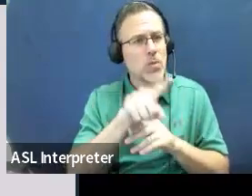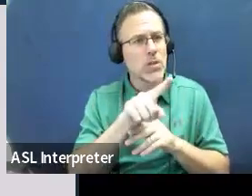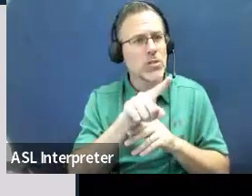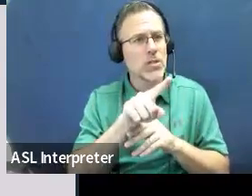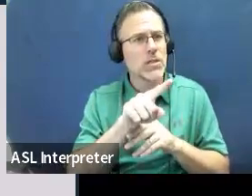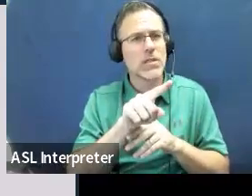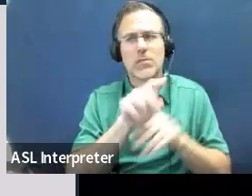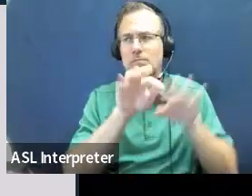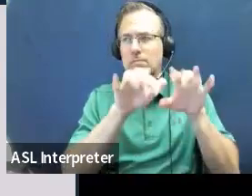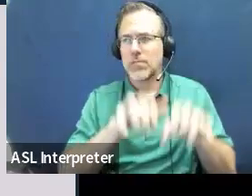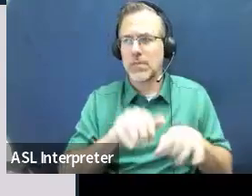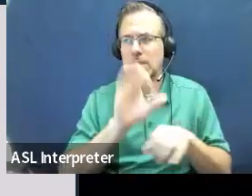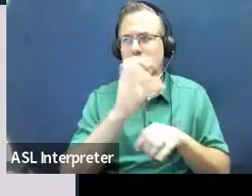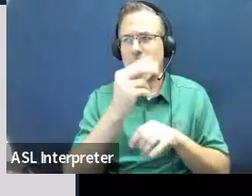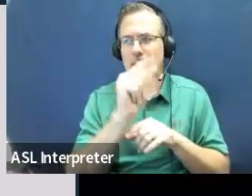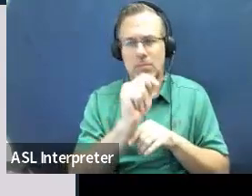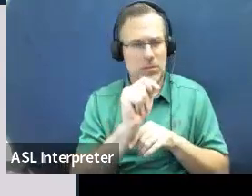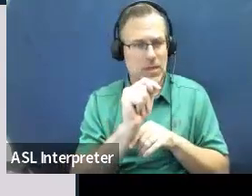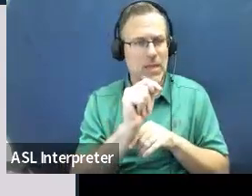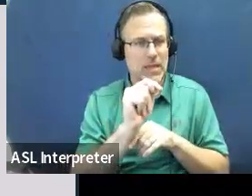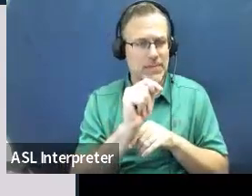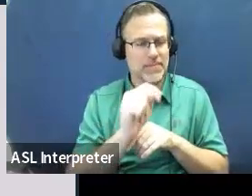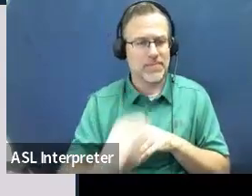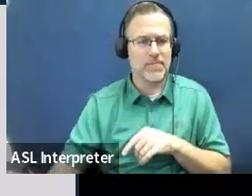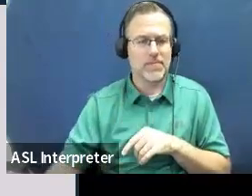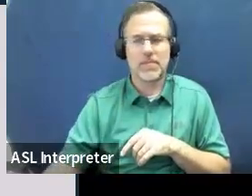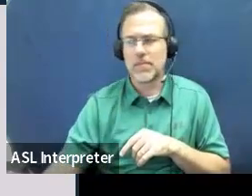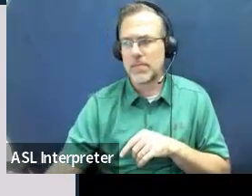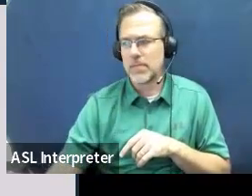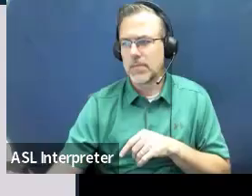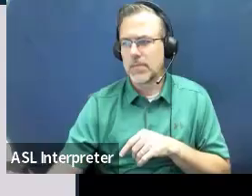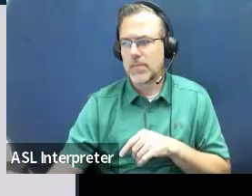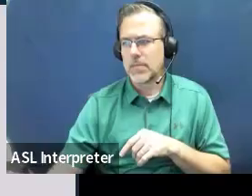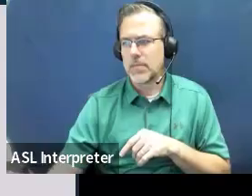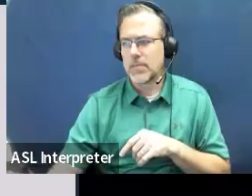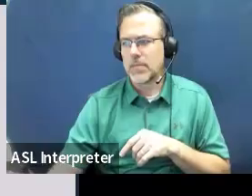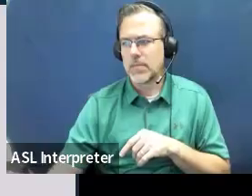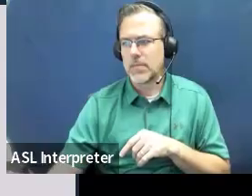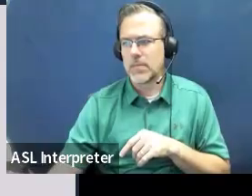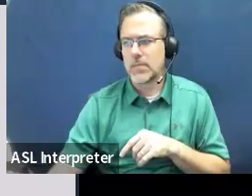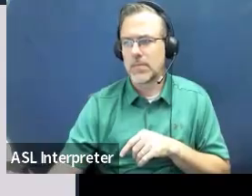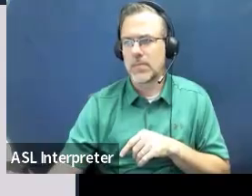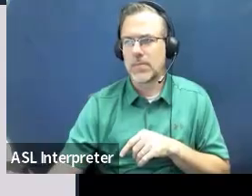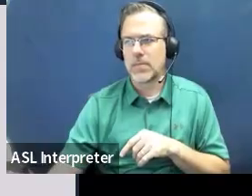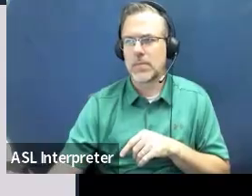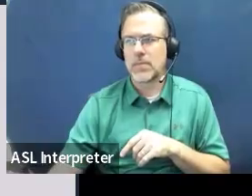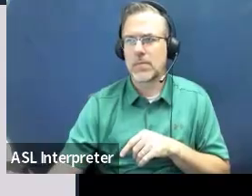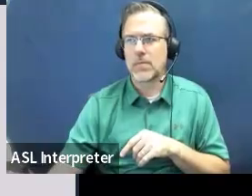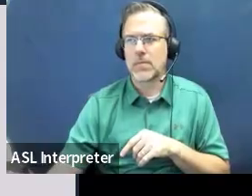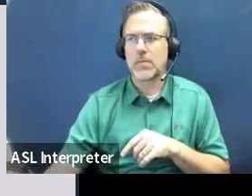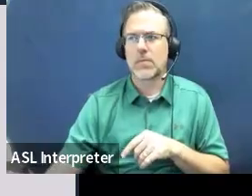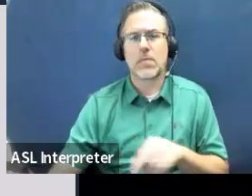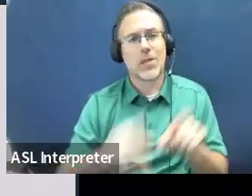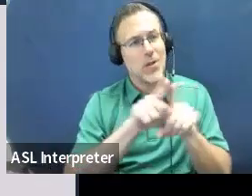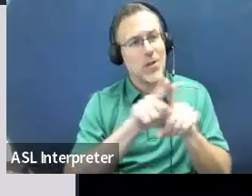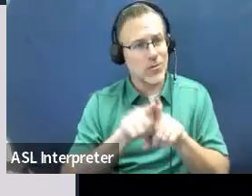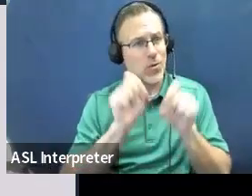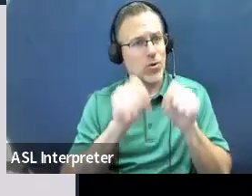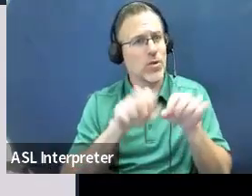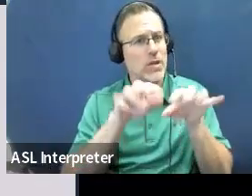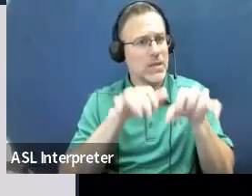an eye on that and we'll answer them as we go. Also, if you're feeling brave, you can always come off of mute and ask